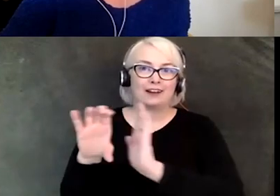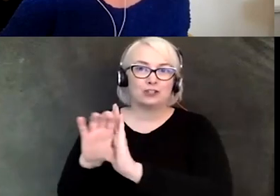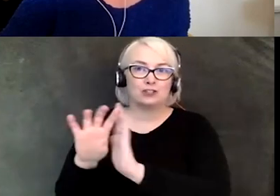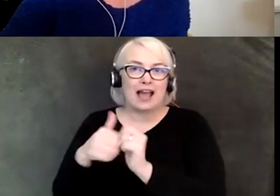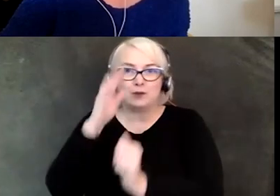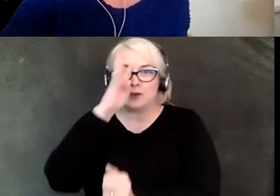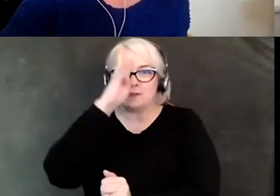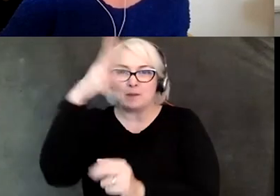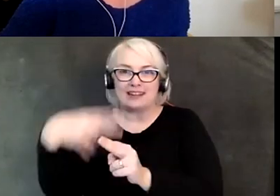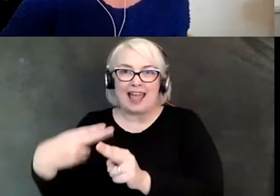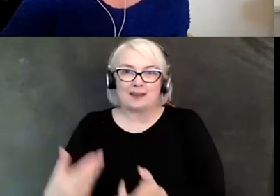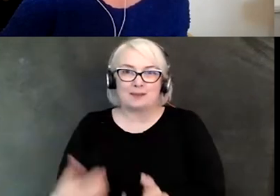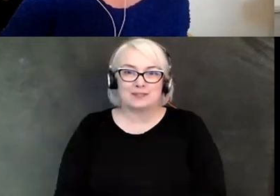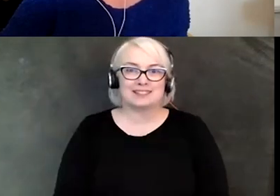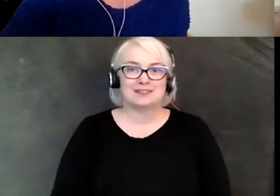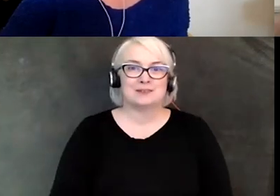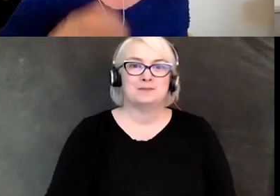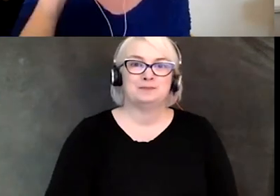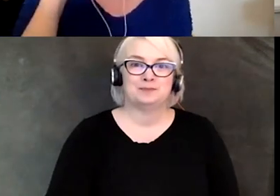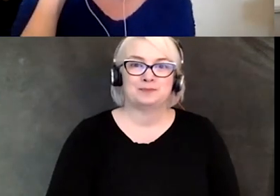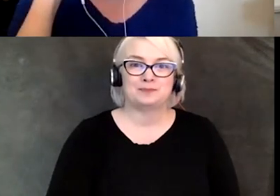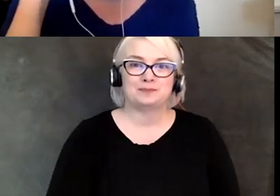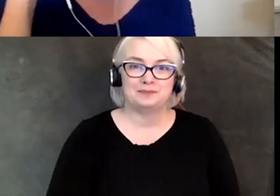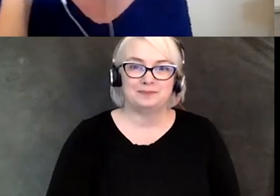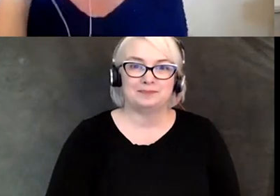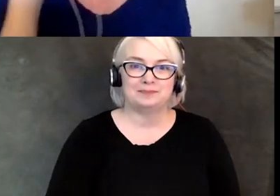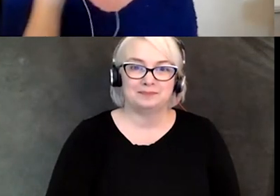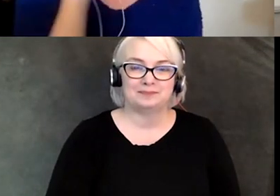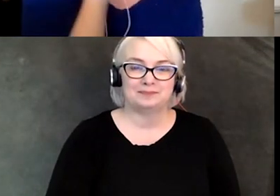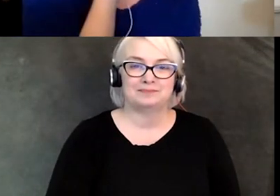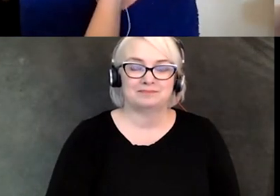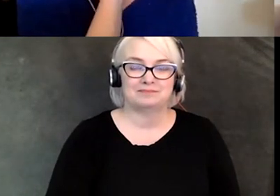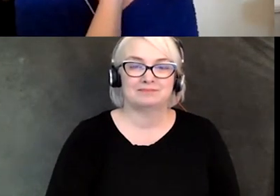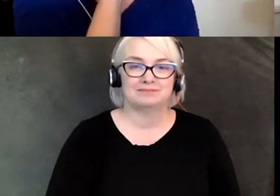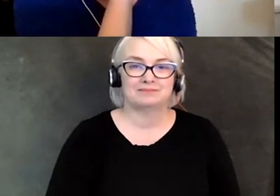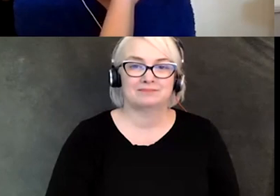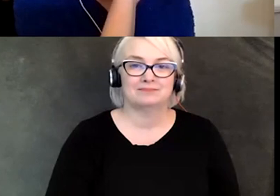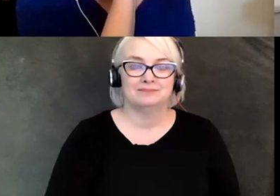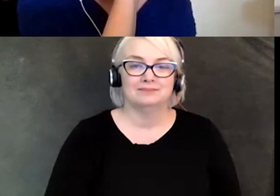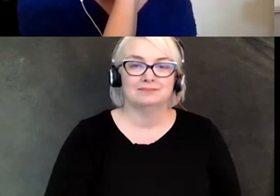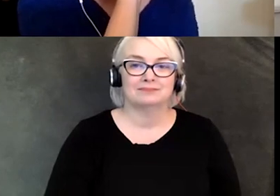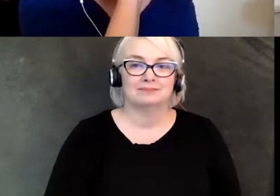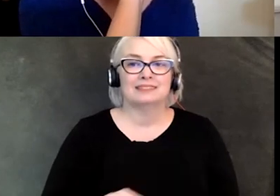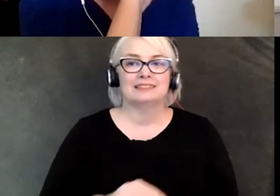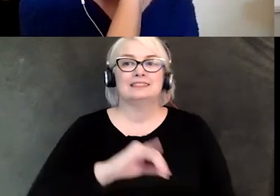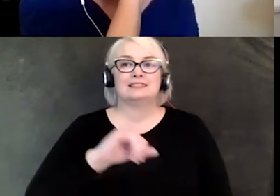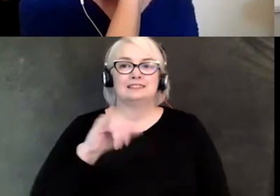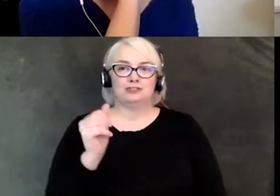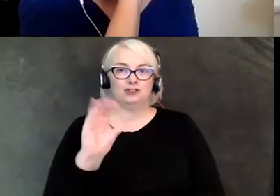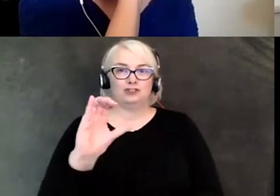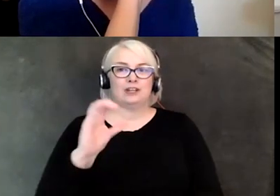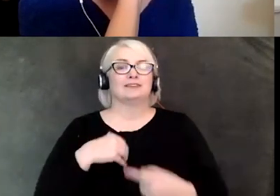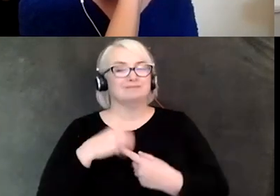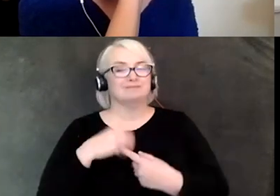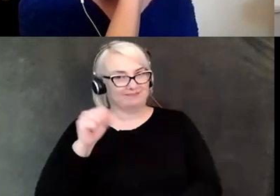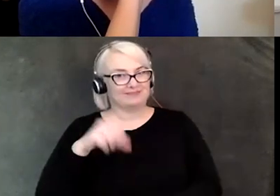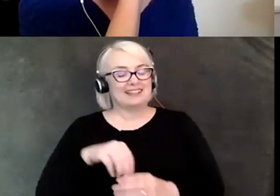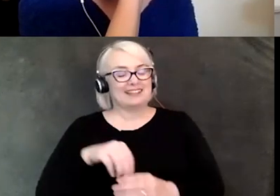We, yeah. I mean, in the, in, you the Marvel universe, we don't get to name characters very often, but when we do,